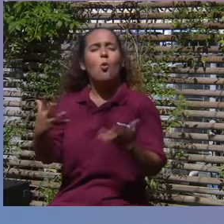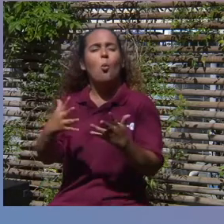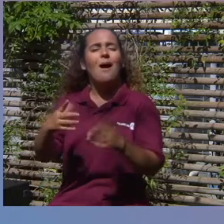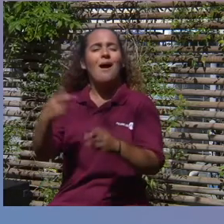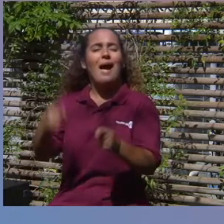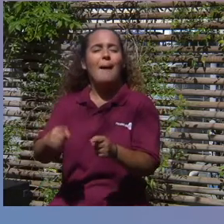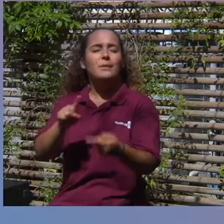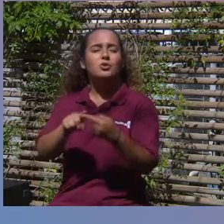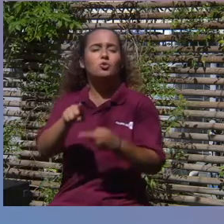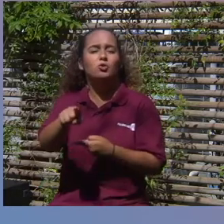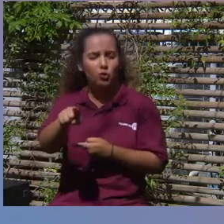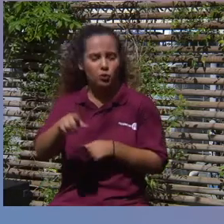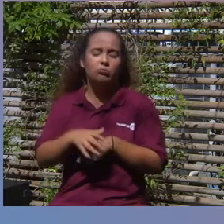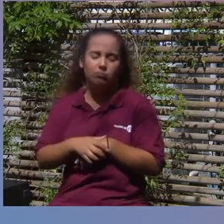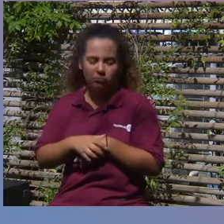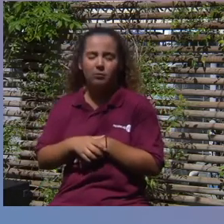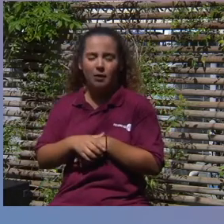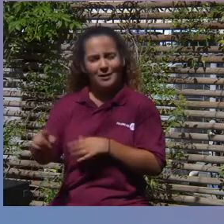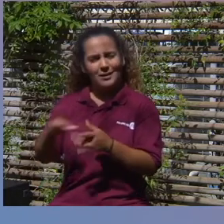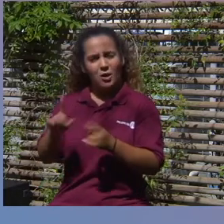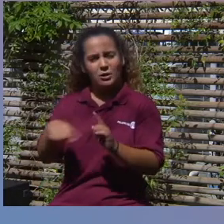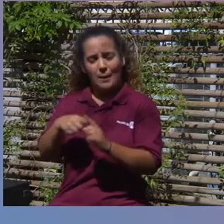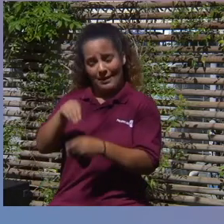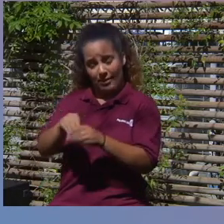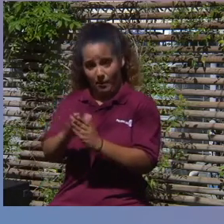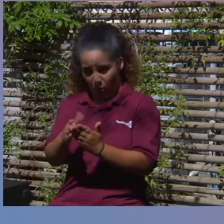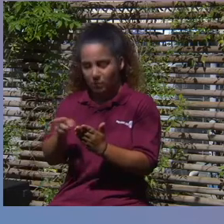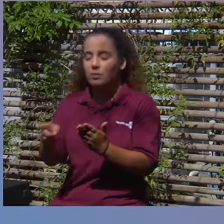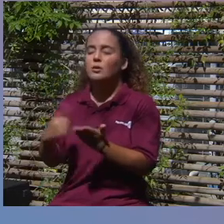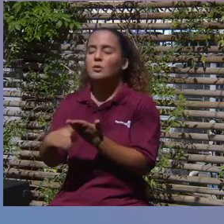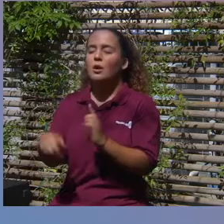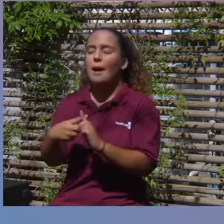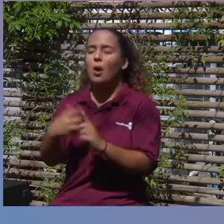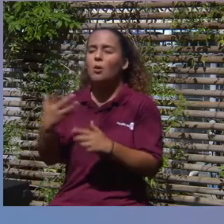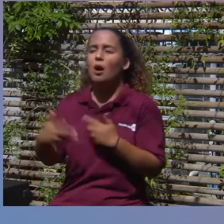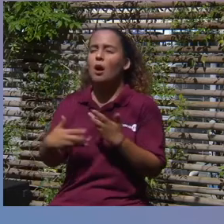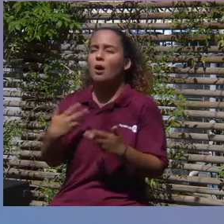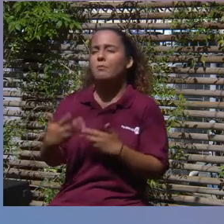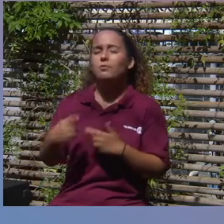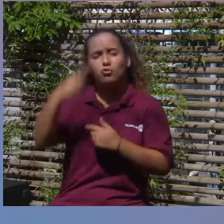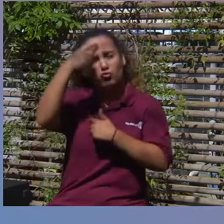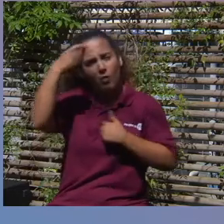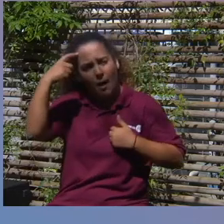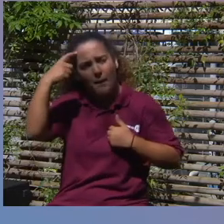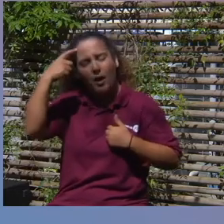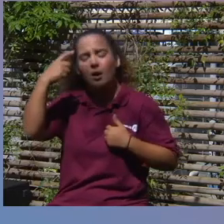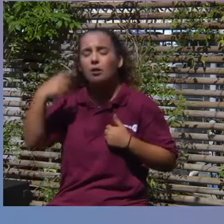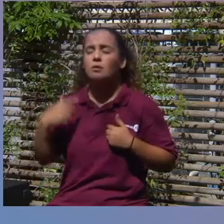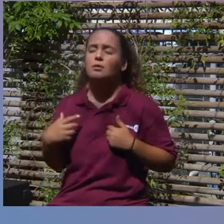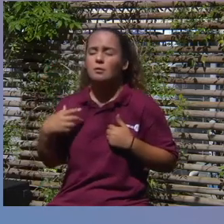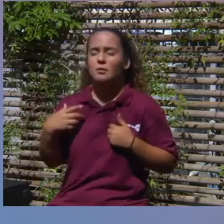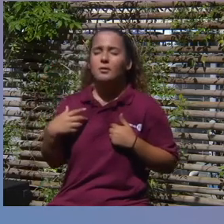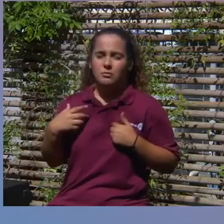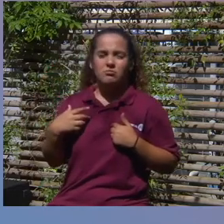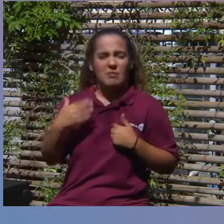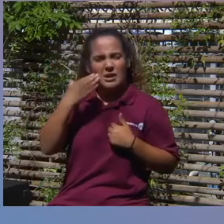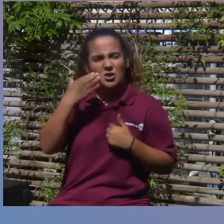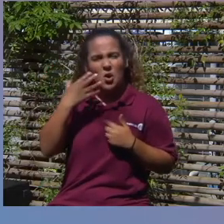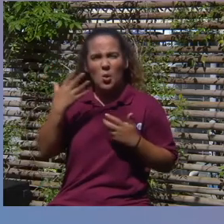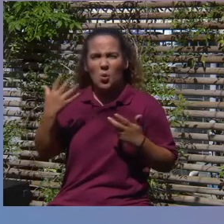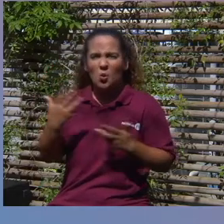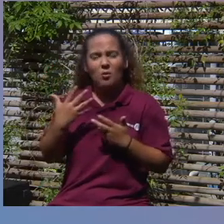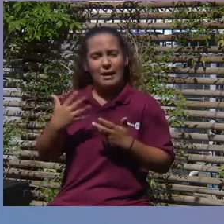He talks about how some of the things that we are talking, when we talk about people, trauma and all these different dimensions, it's about the dysregulation